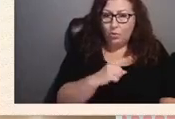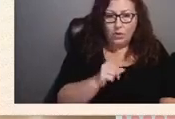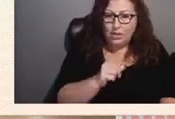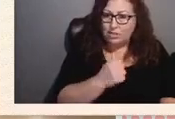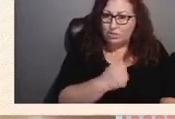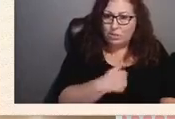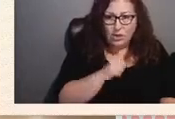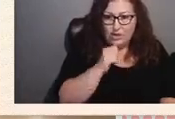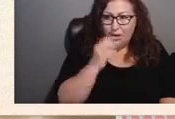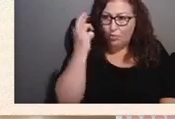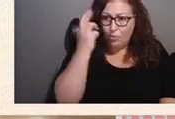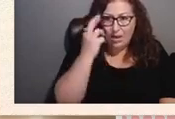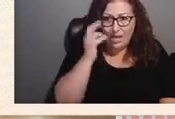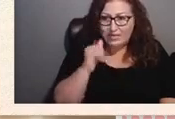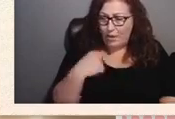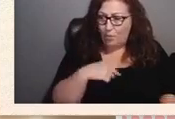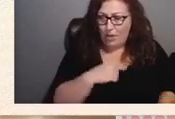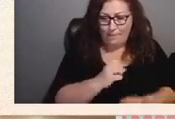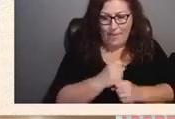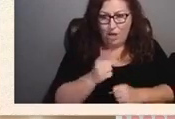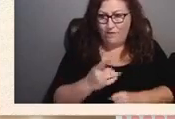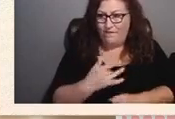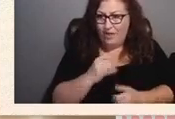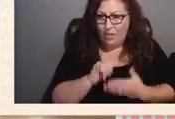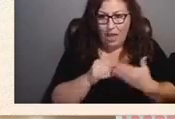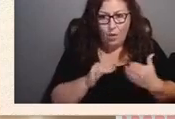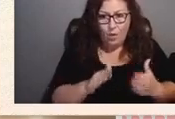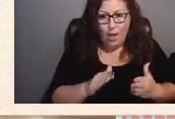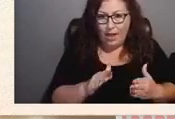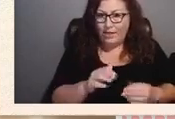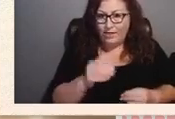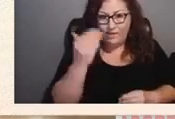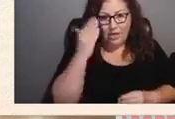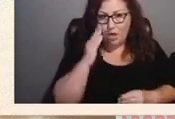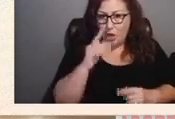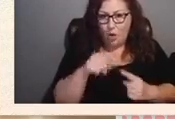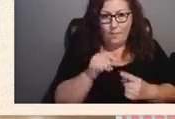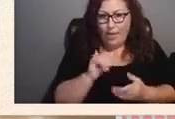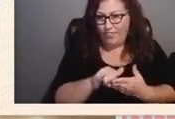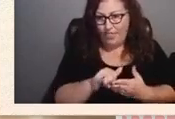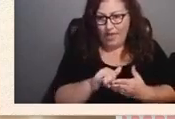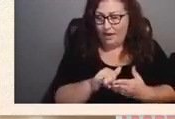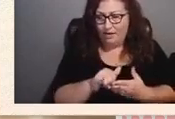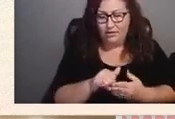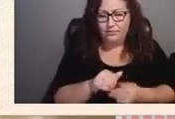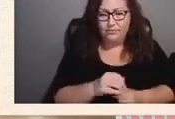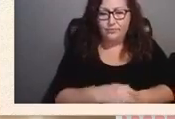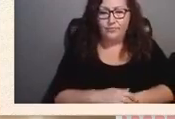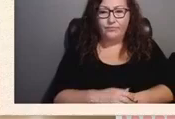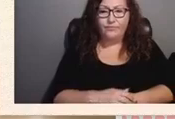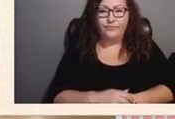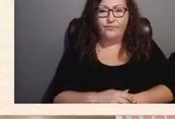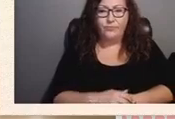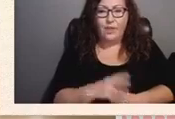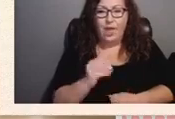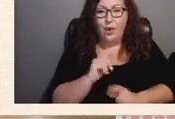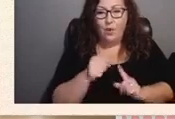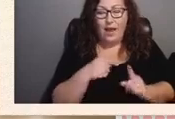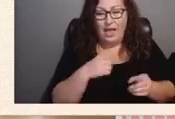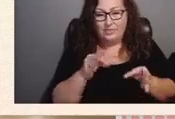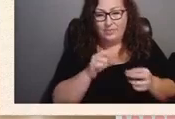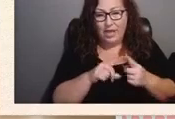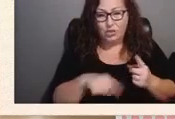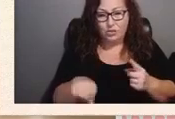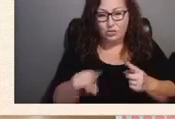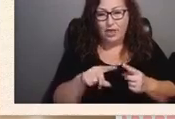realize that we were making you feel that way. We didn't know about we were making you feel that way. And when I explained to them,